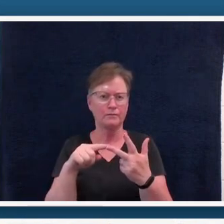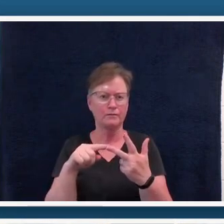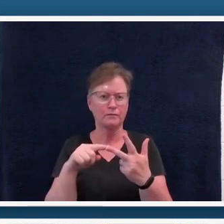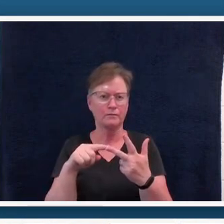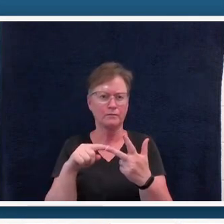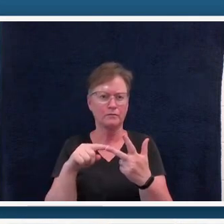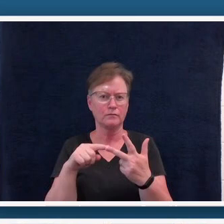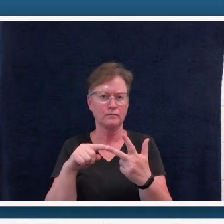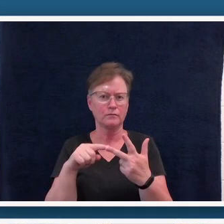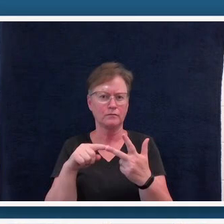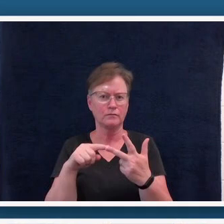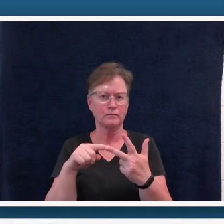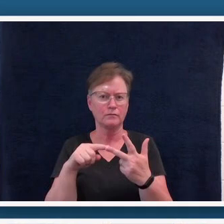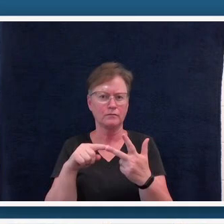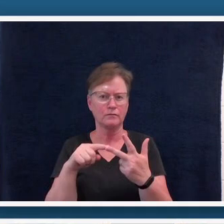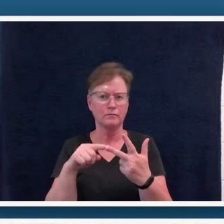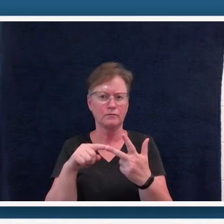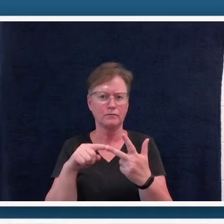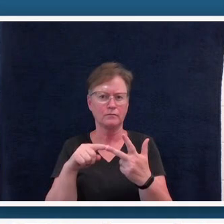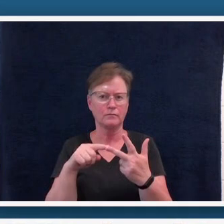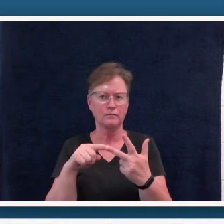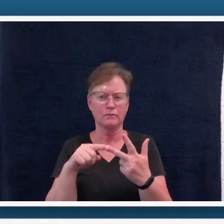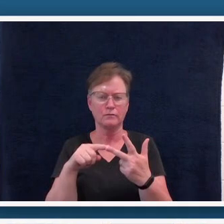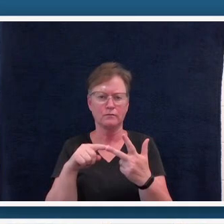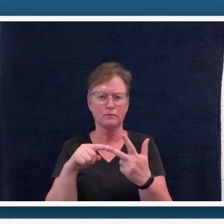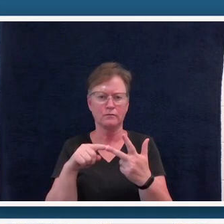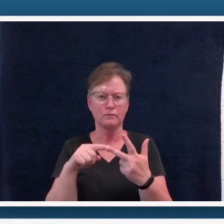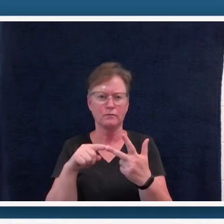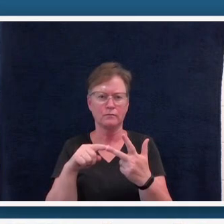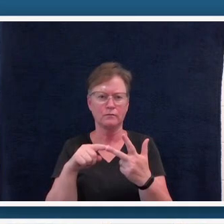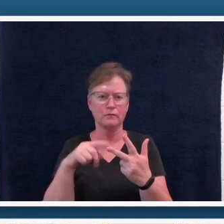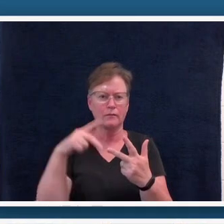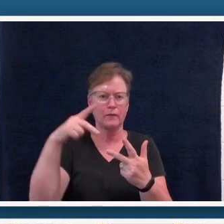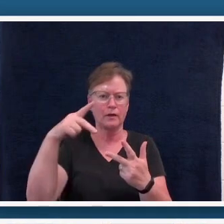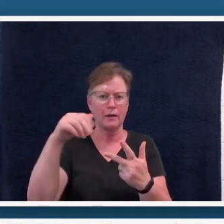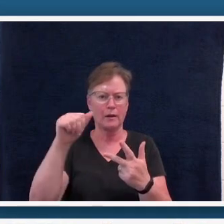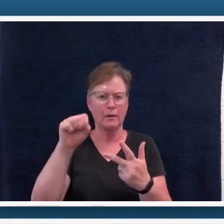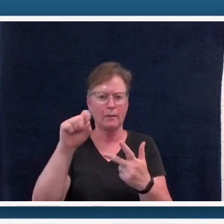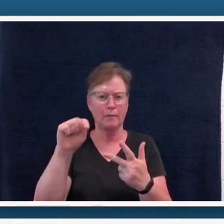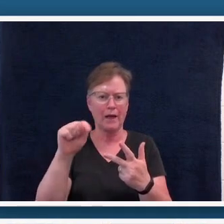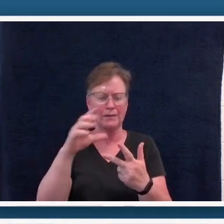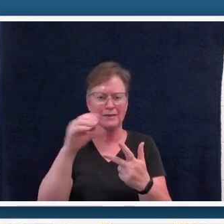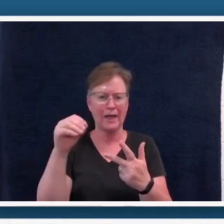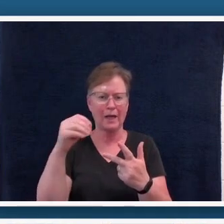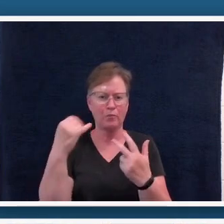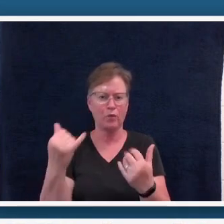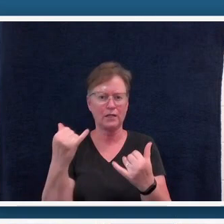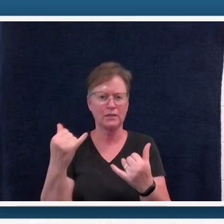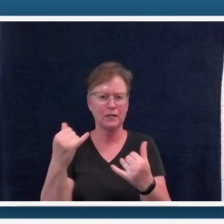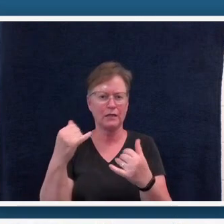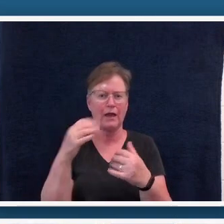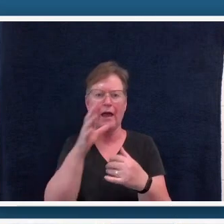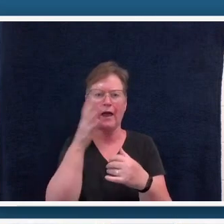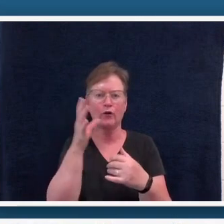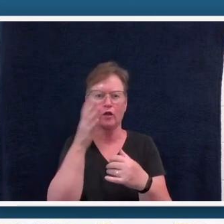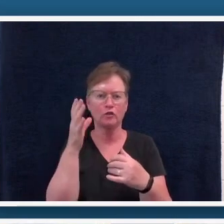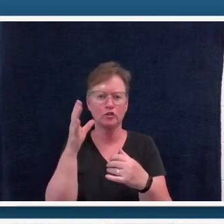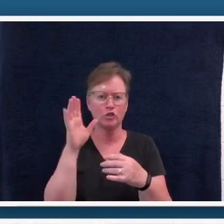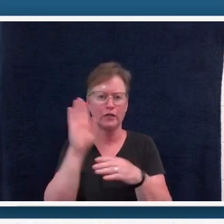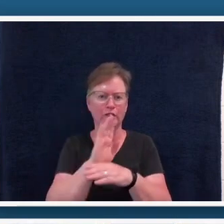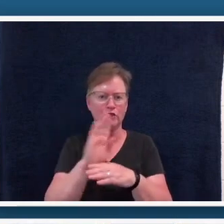And then the final one is called Past and Present Agriculture and Industry of Colleton County in South